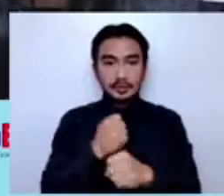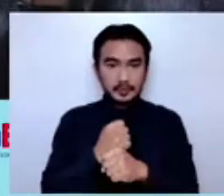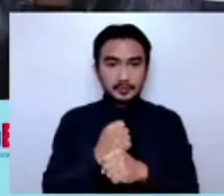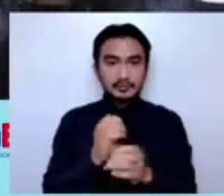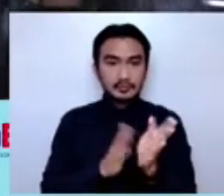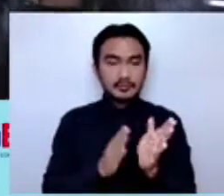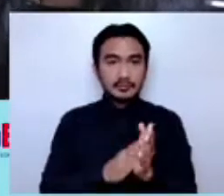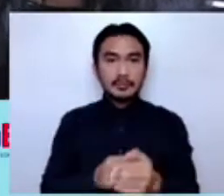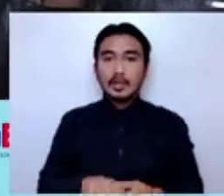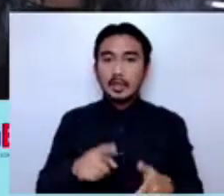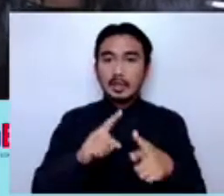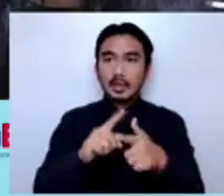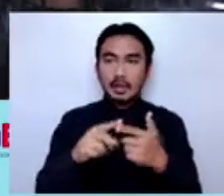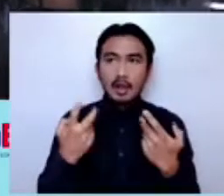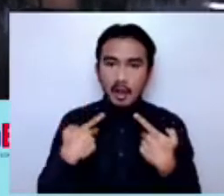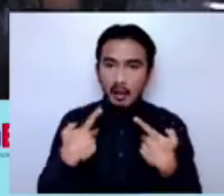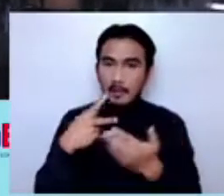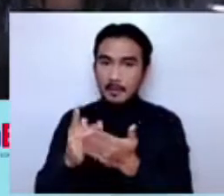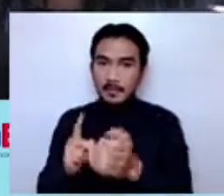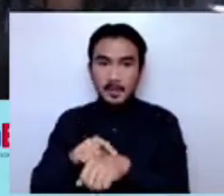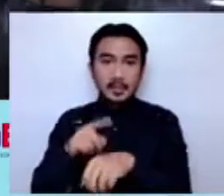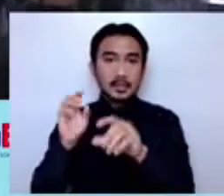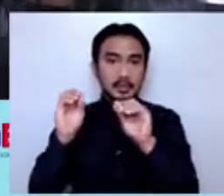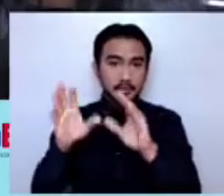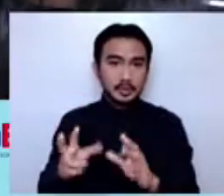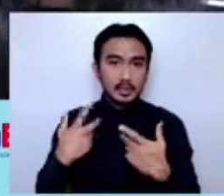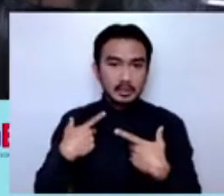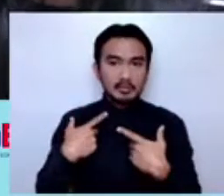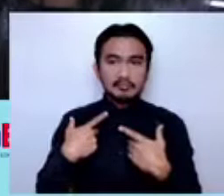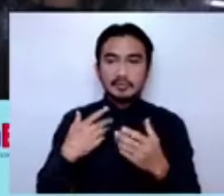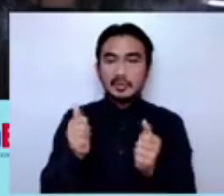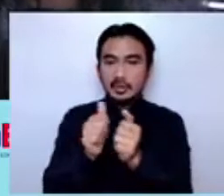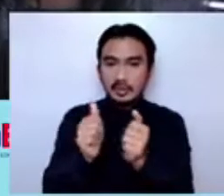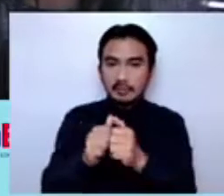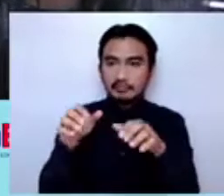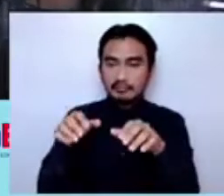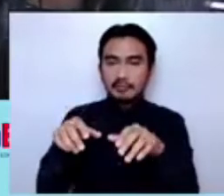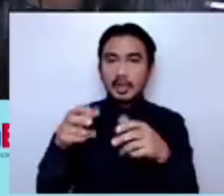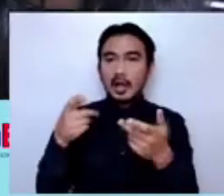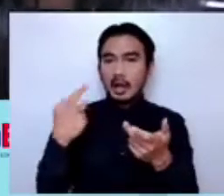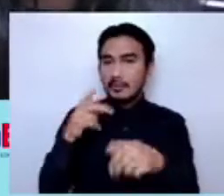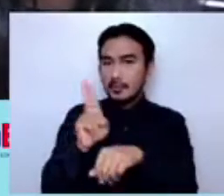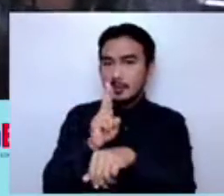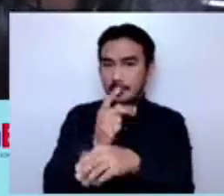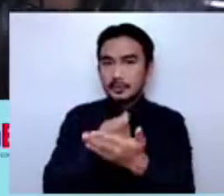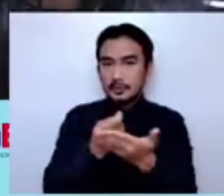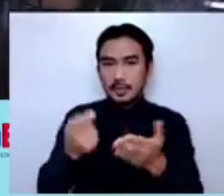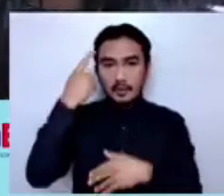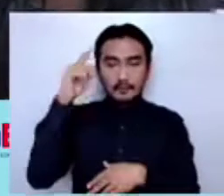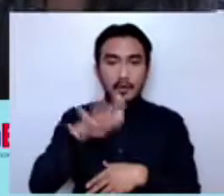have part-time teacher broadcasters in the field, this tool again is specifically for our full-time